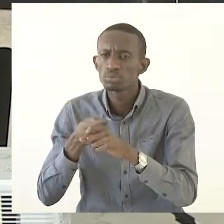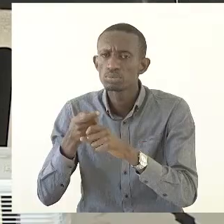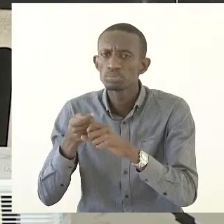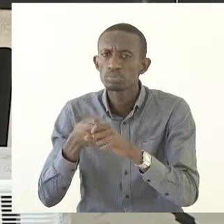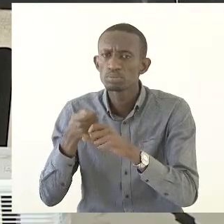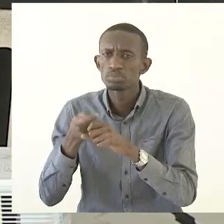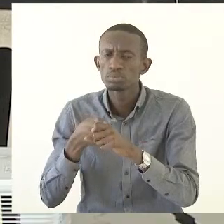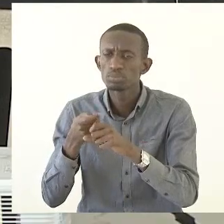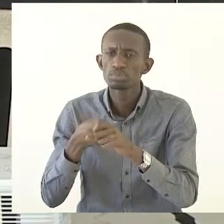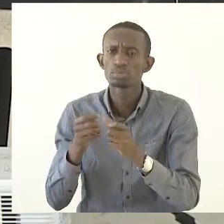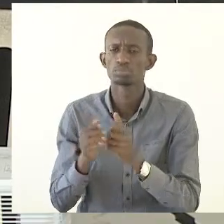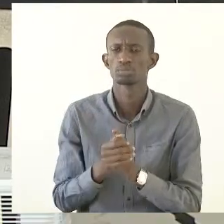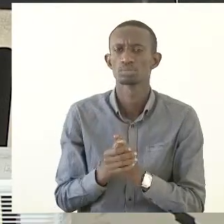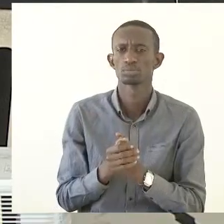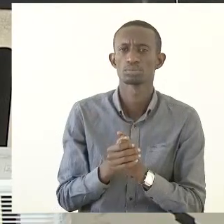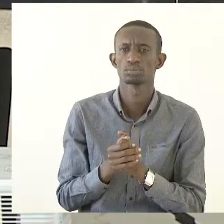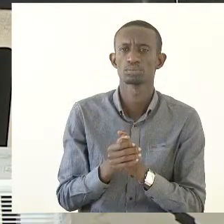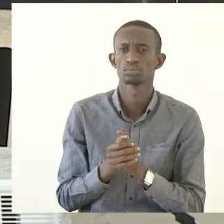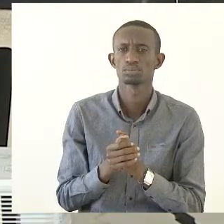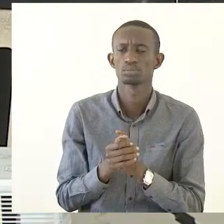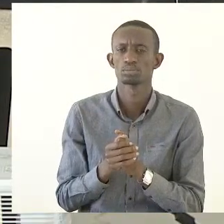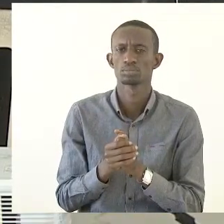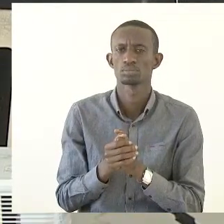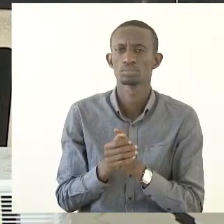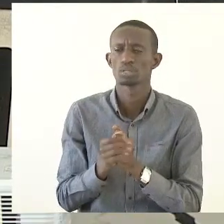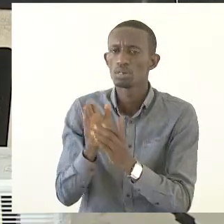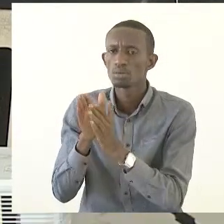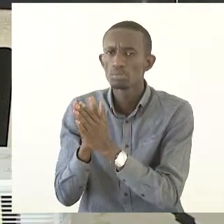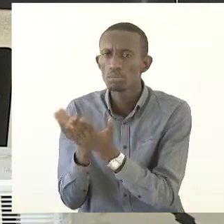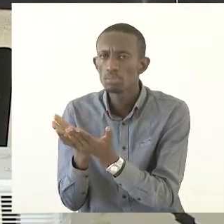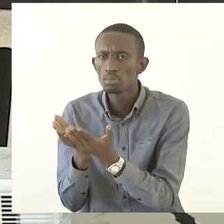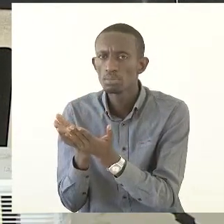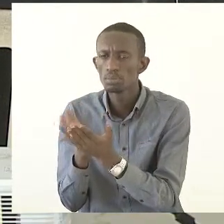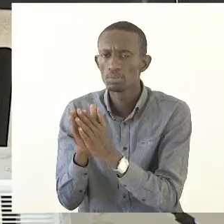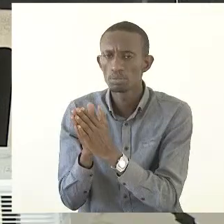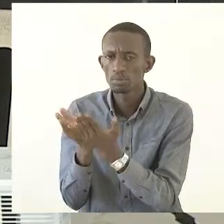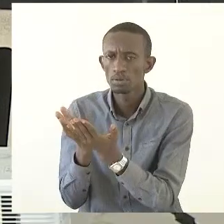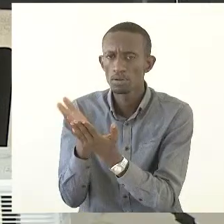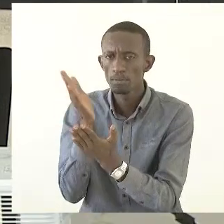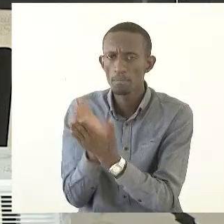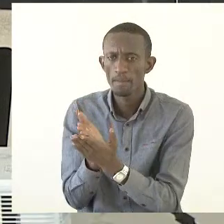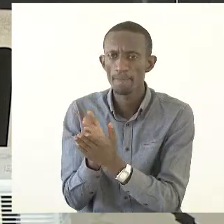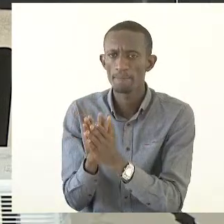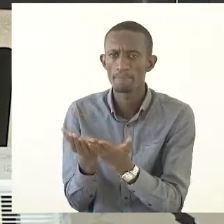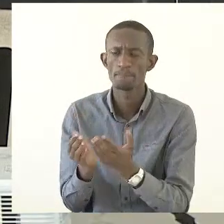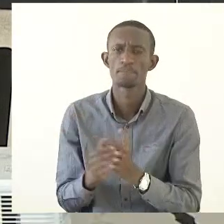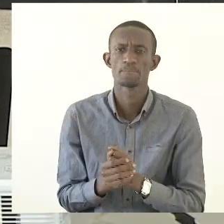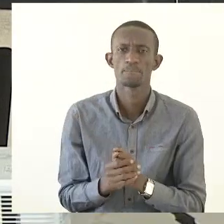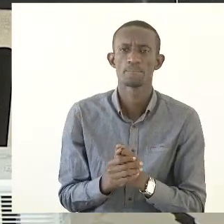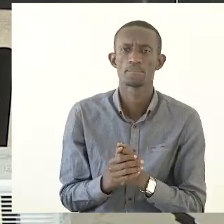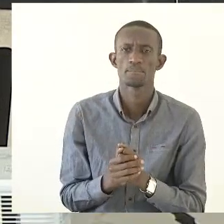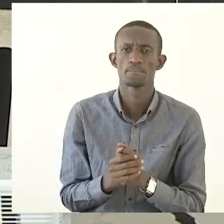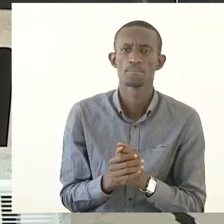of carbohydrates. We have proteins, examples of proteins. We have fish. We have